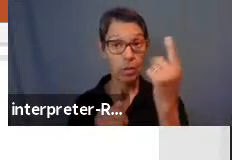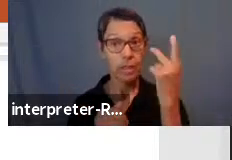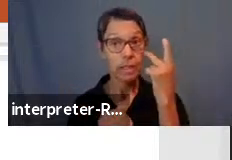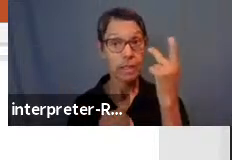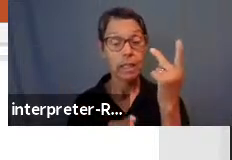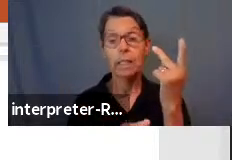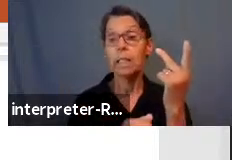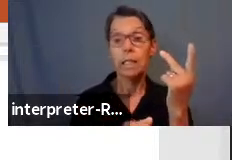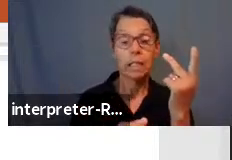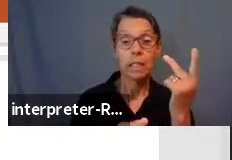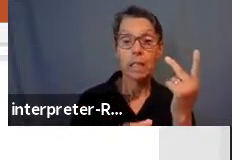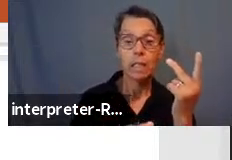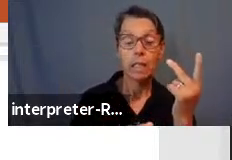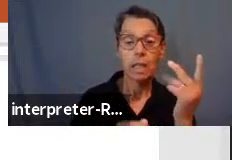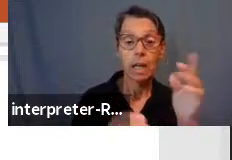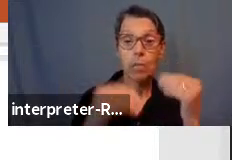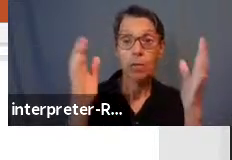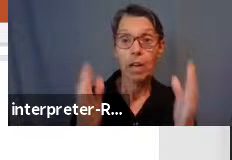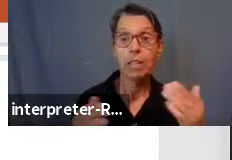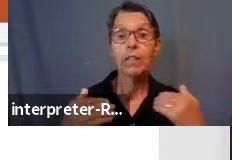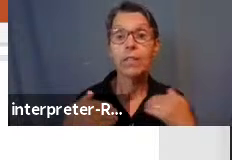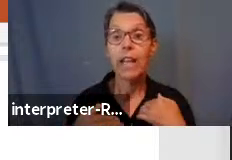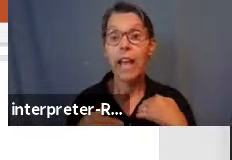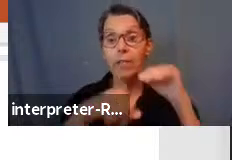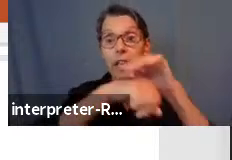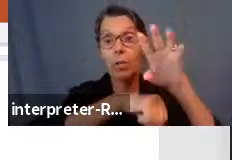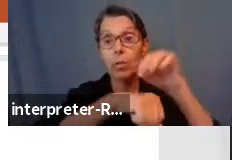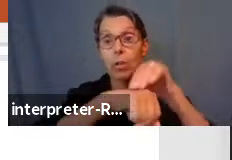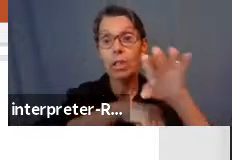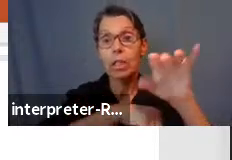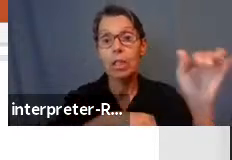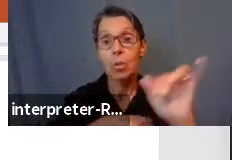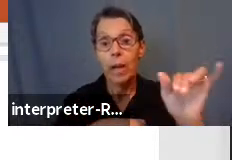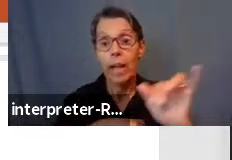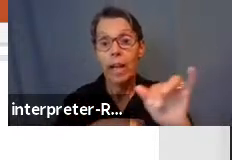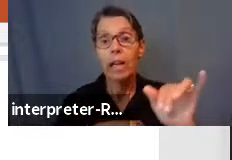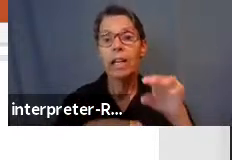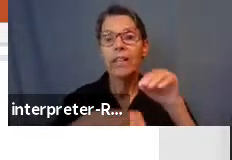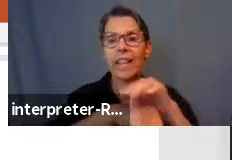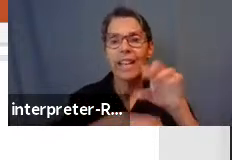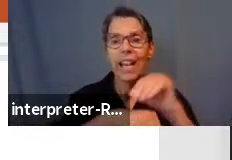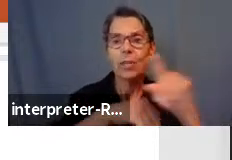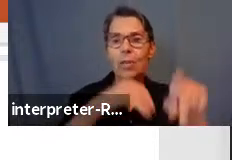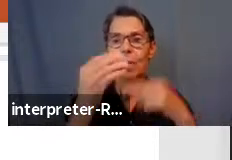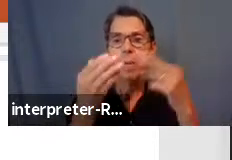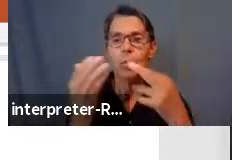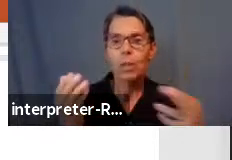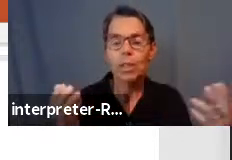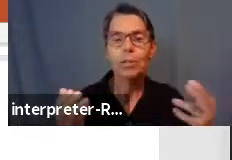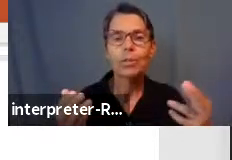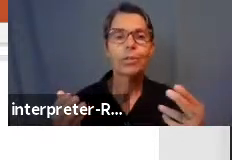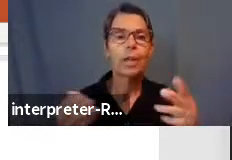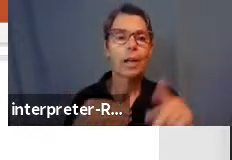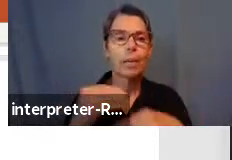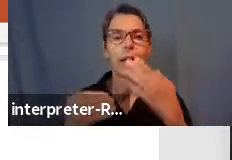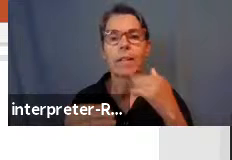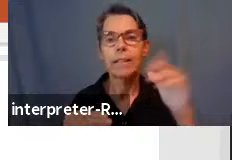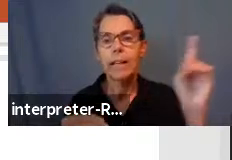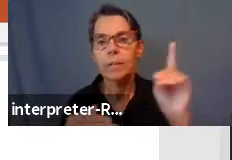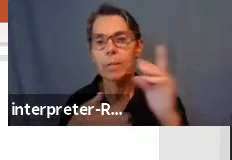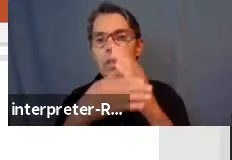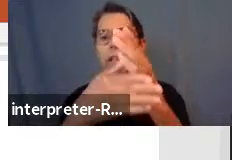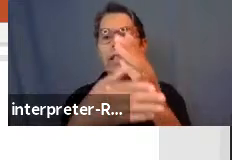behavioral health care as well, and so they do counsel on all of those types of things, whether it be substance abuse, diabetes